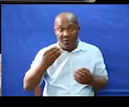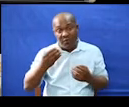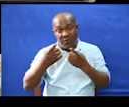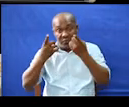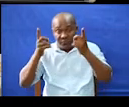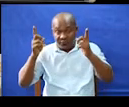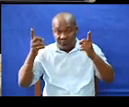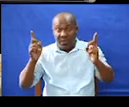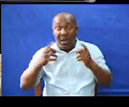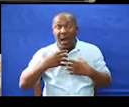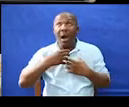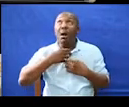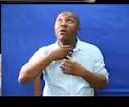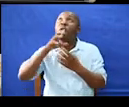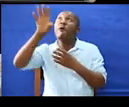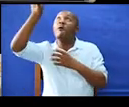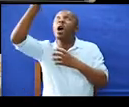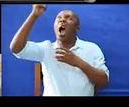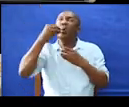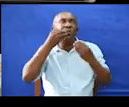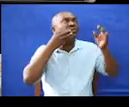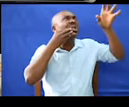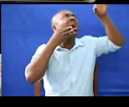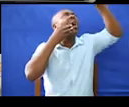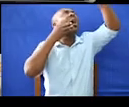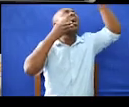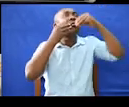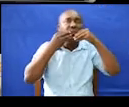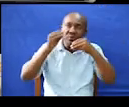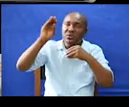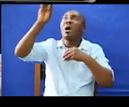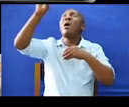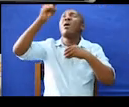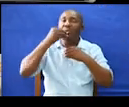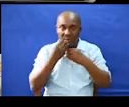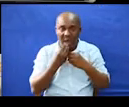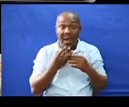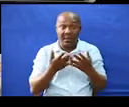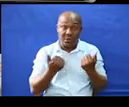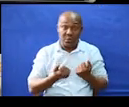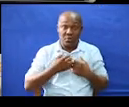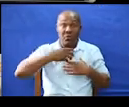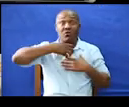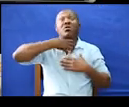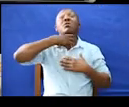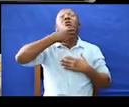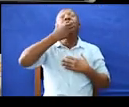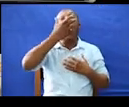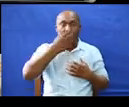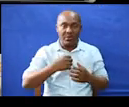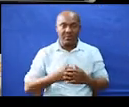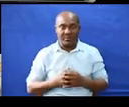evolution of these giraffes occurred. First, one may have a population of giraffe.